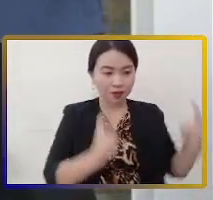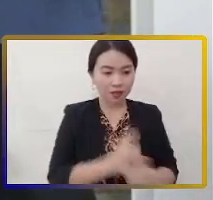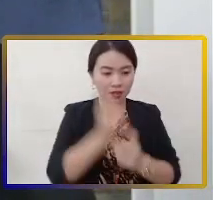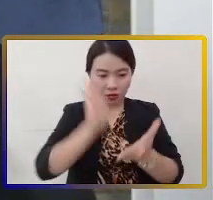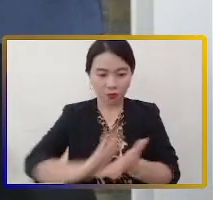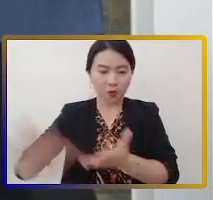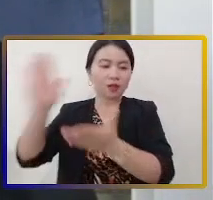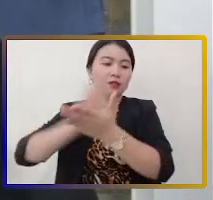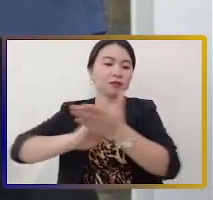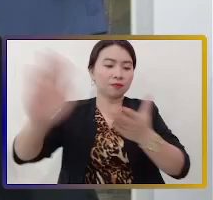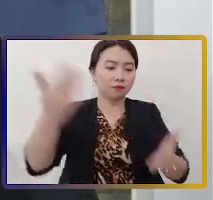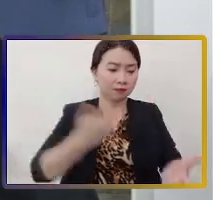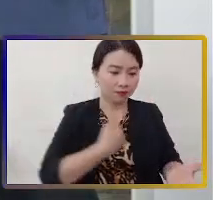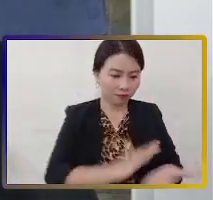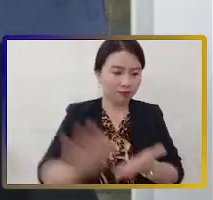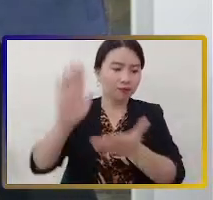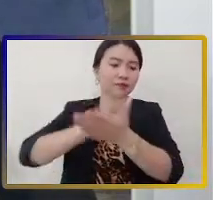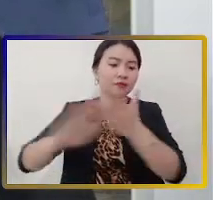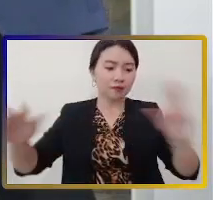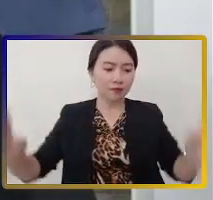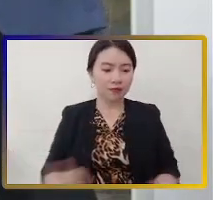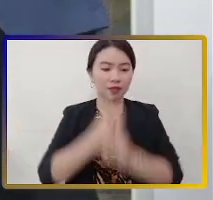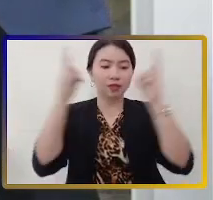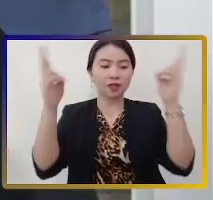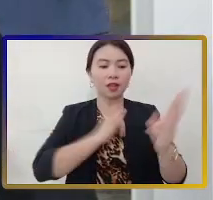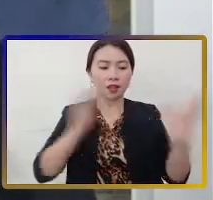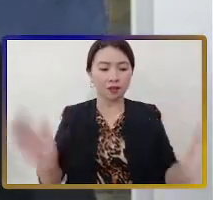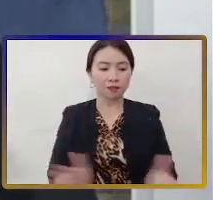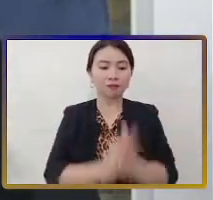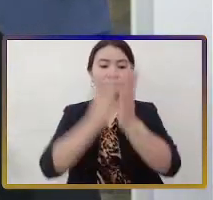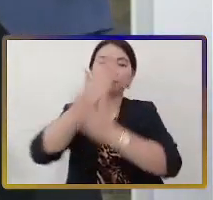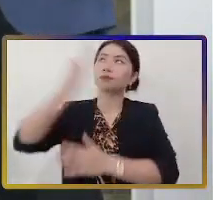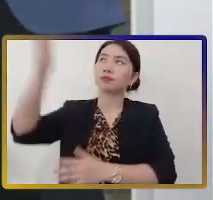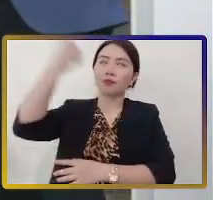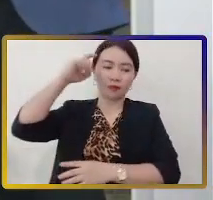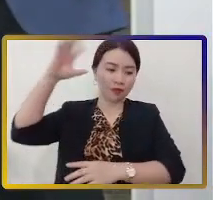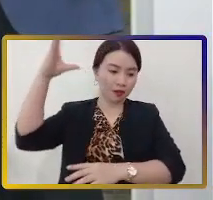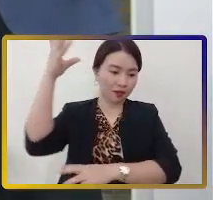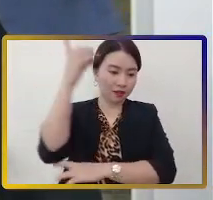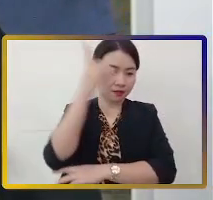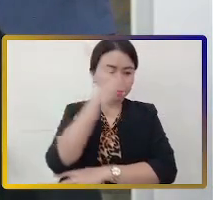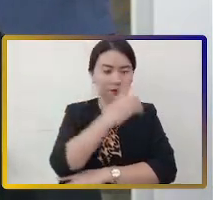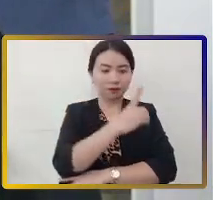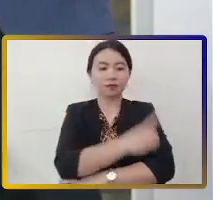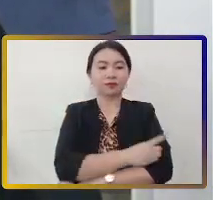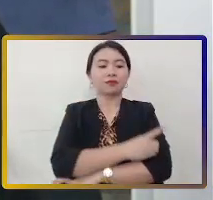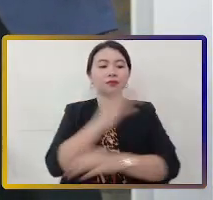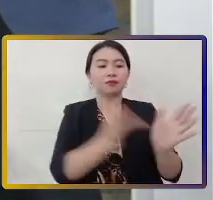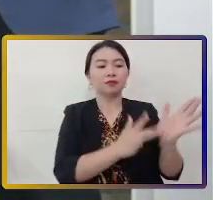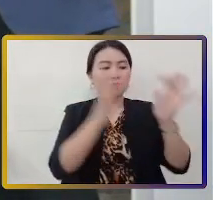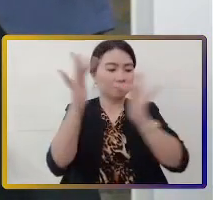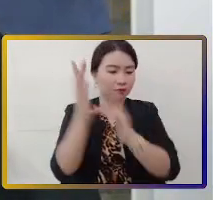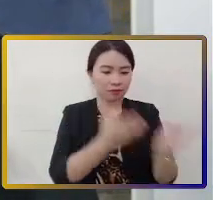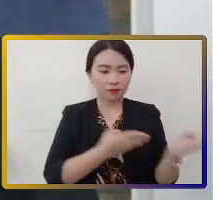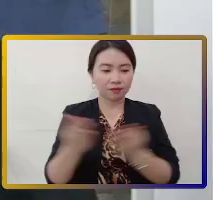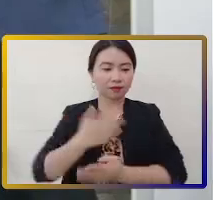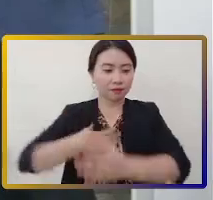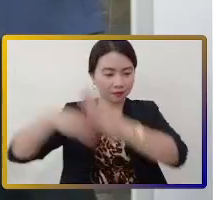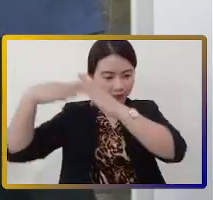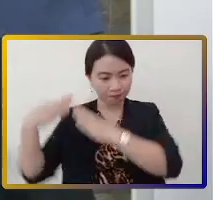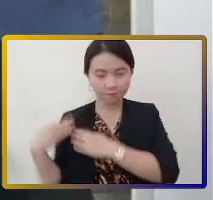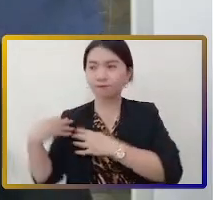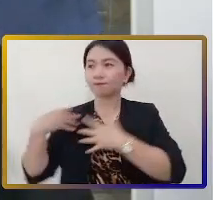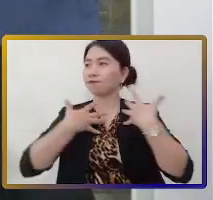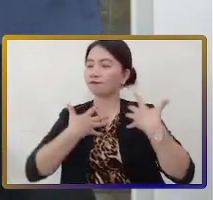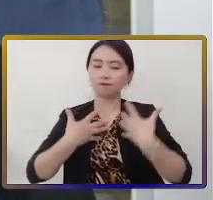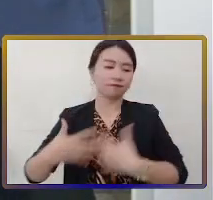chains of sin and washed me clean. In victory I'll praise him for today. He lifted